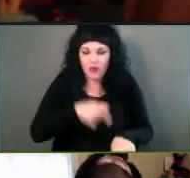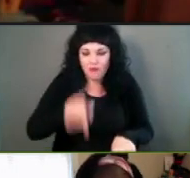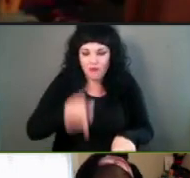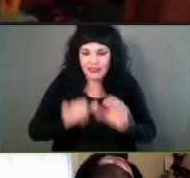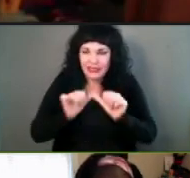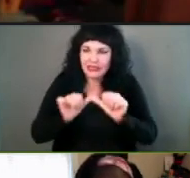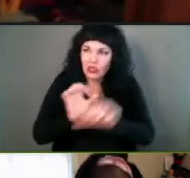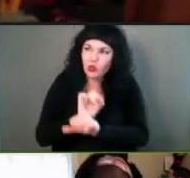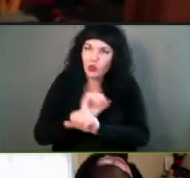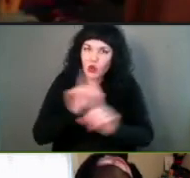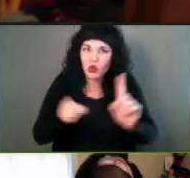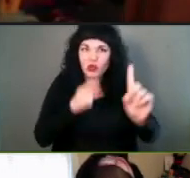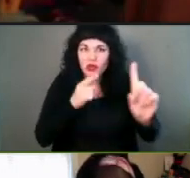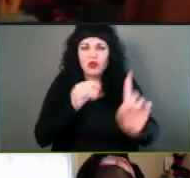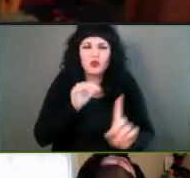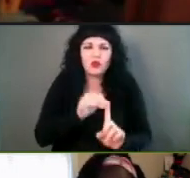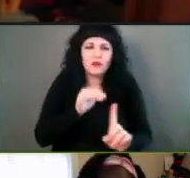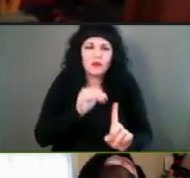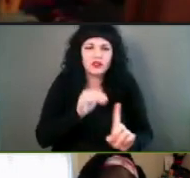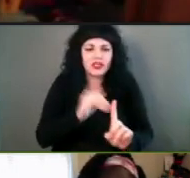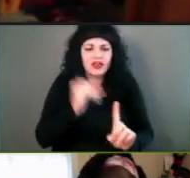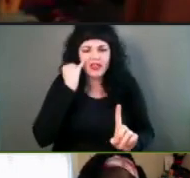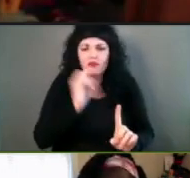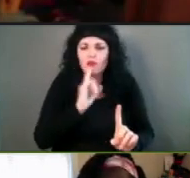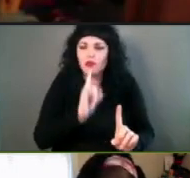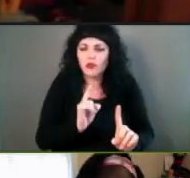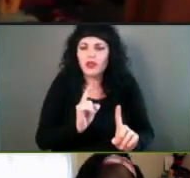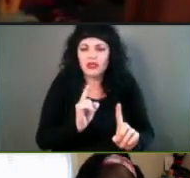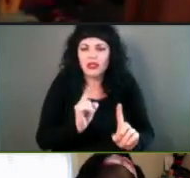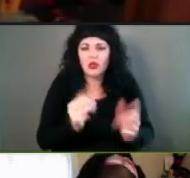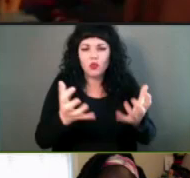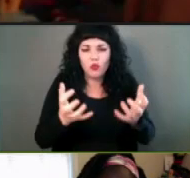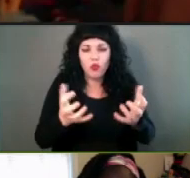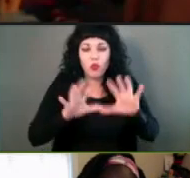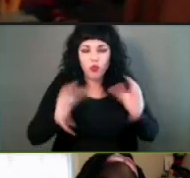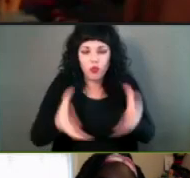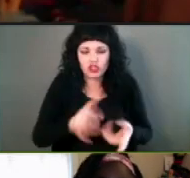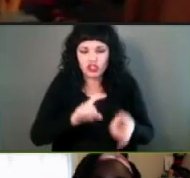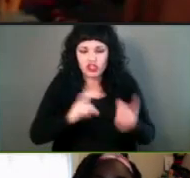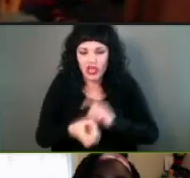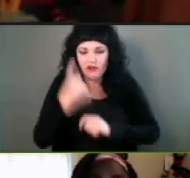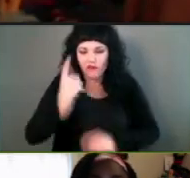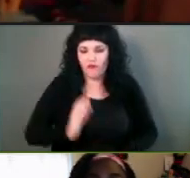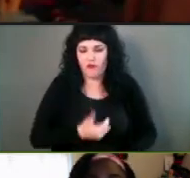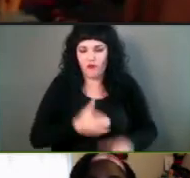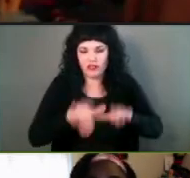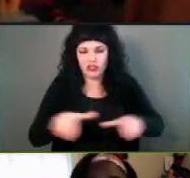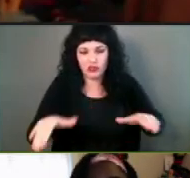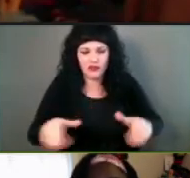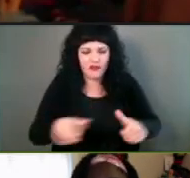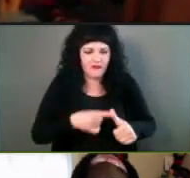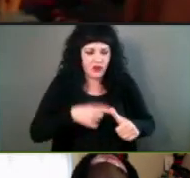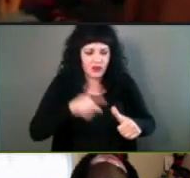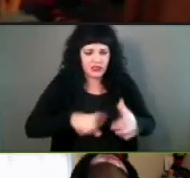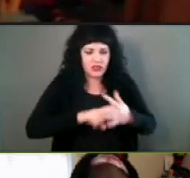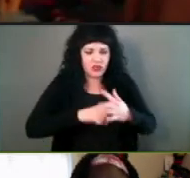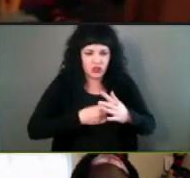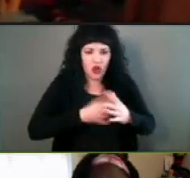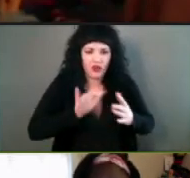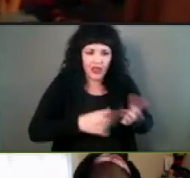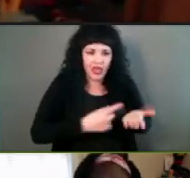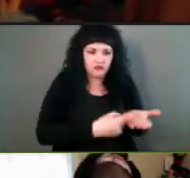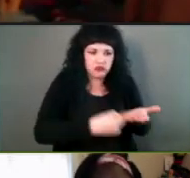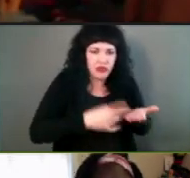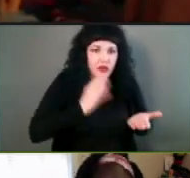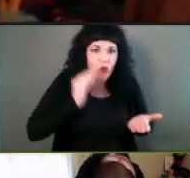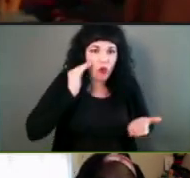have the world our children deserve, that it starts at home. So we have to continue having hard conversations with our children